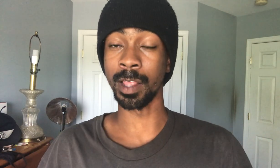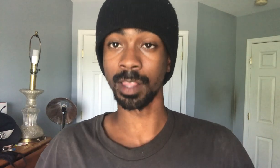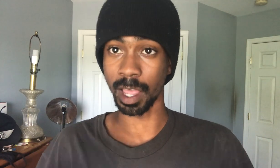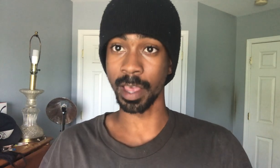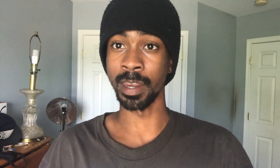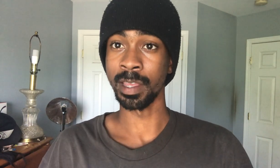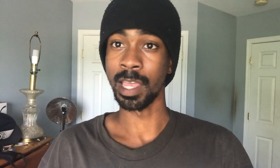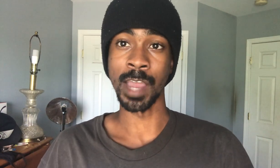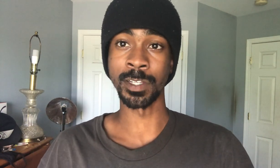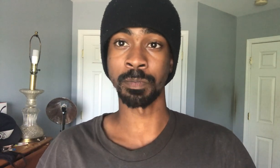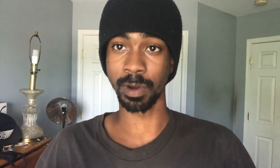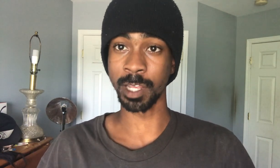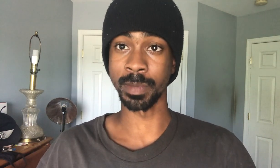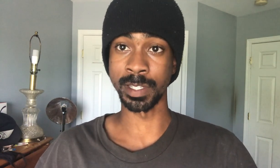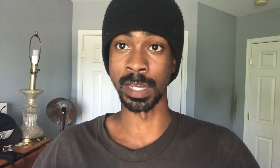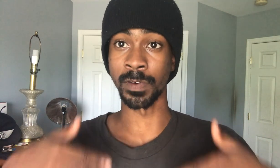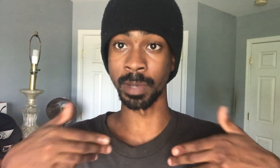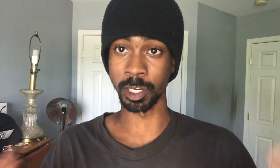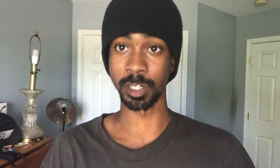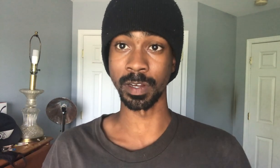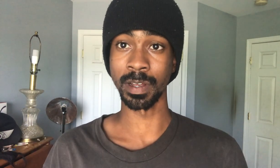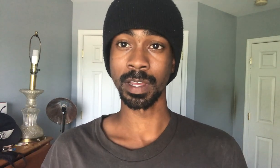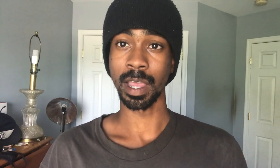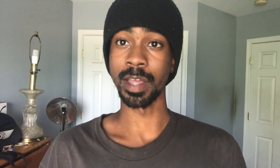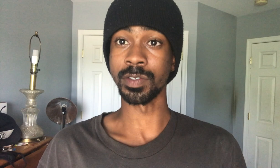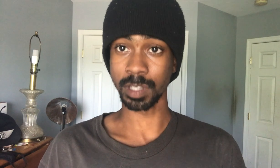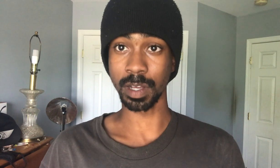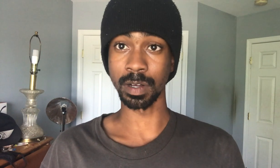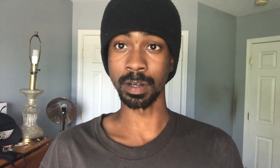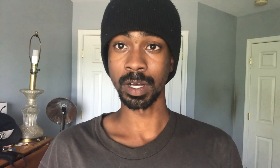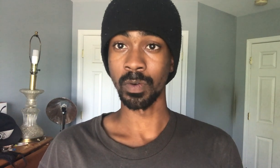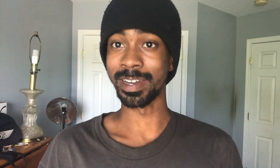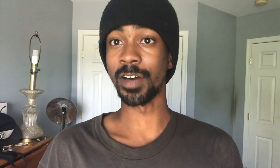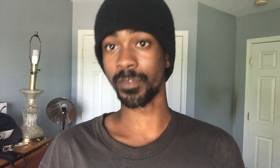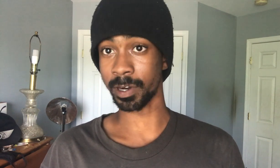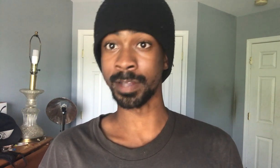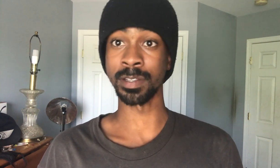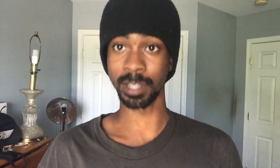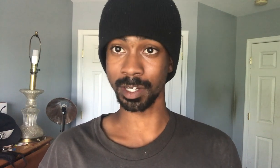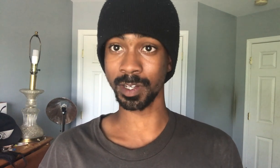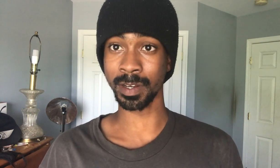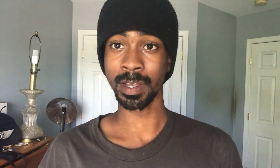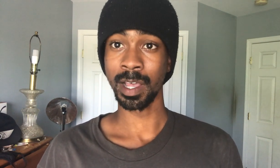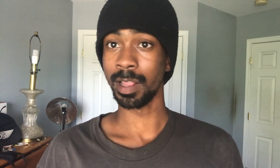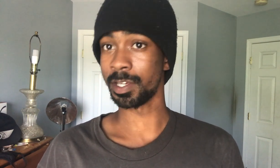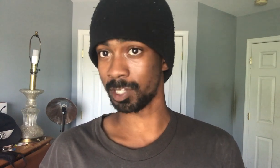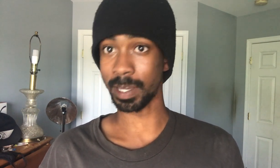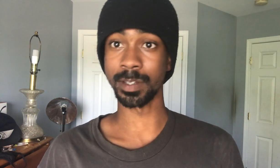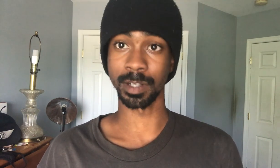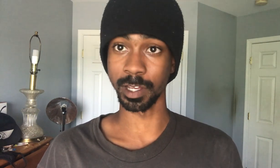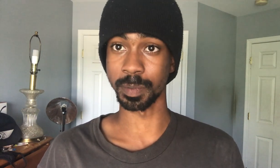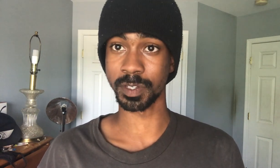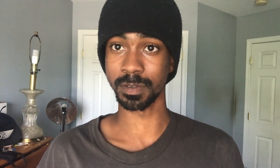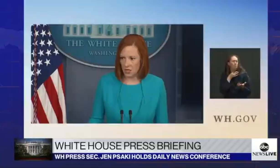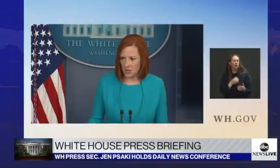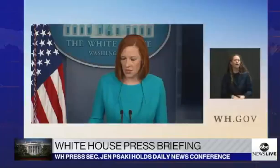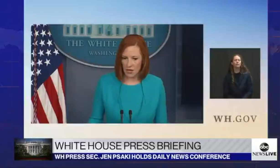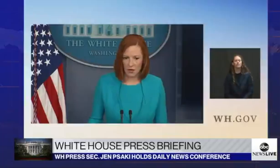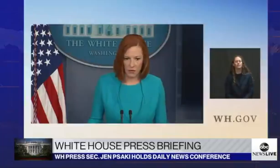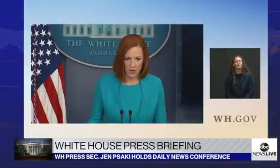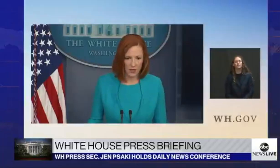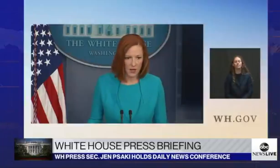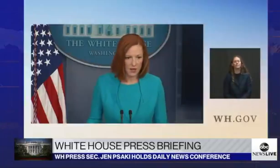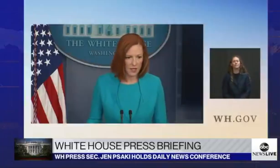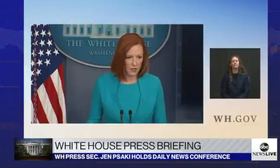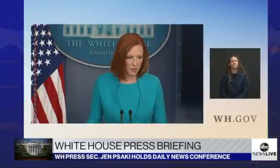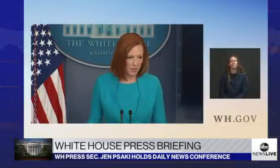limited online if it's spreading misinformation. And so, without further hesitation, let's check out the clips.